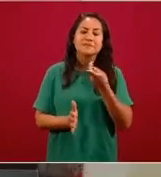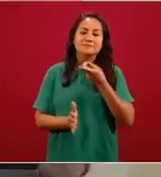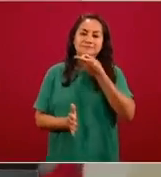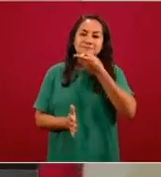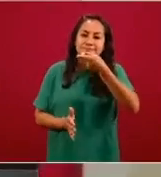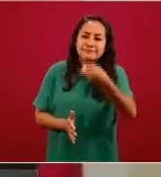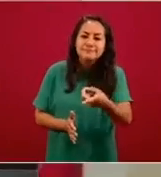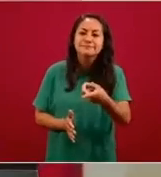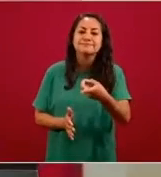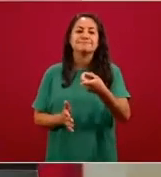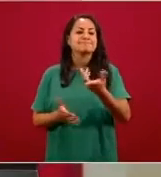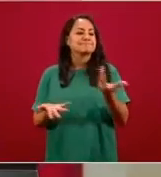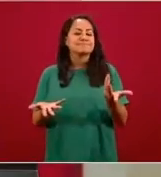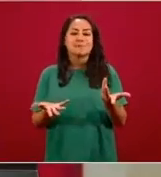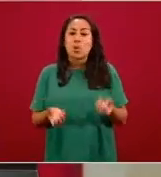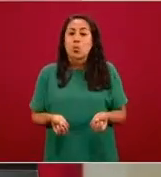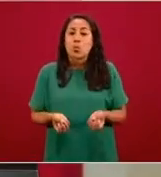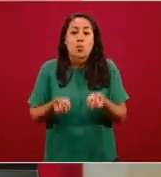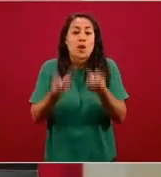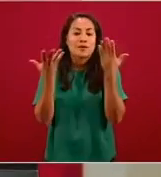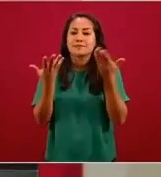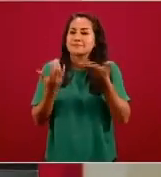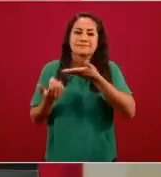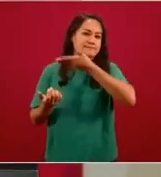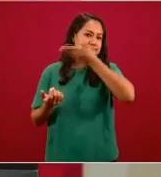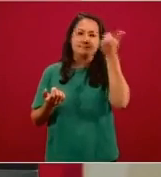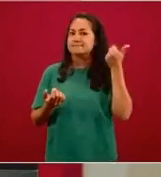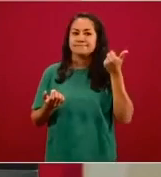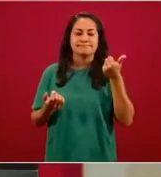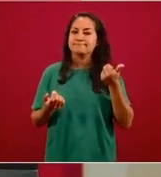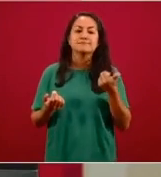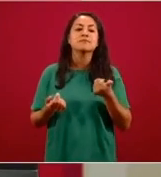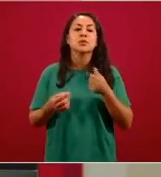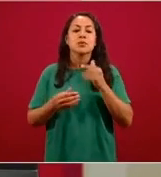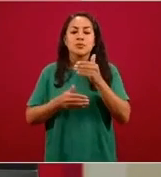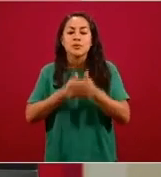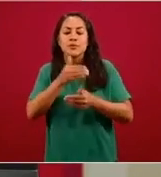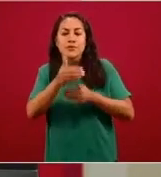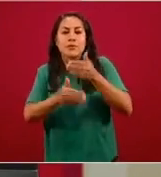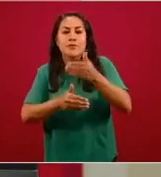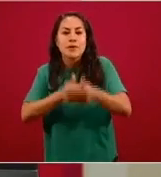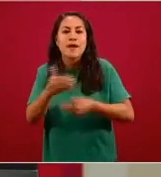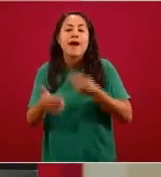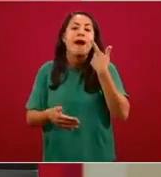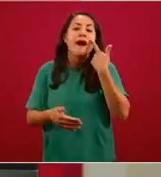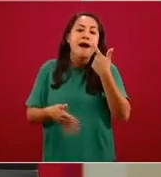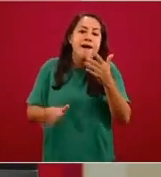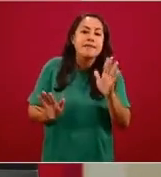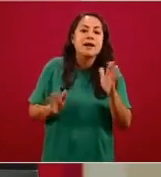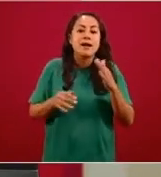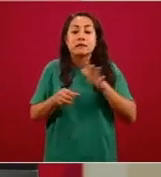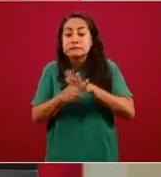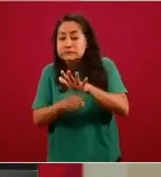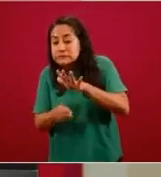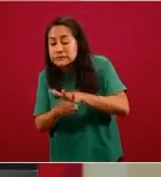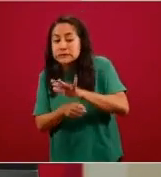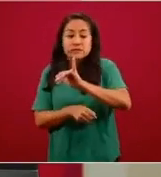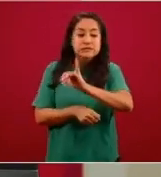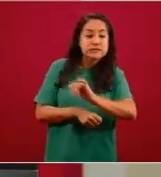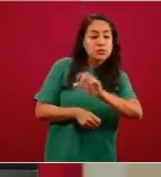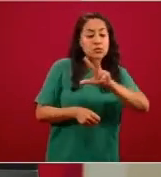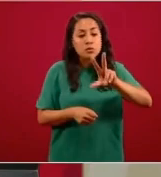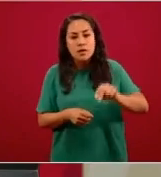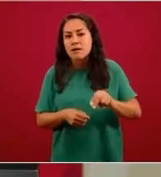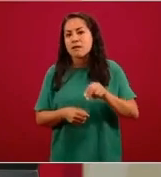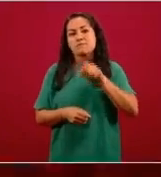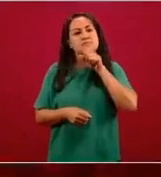must insist I don't have a number. We're going forward on a whole bunch of things all at the same time. And